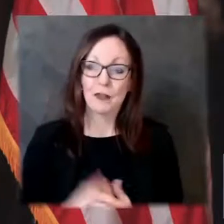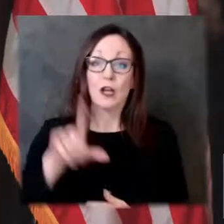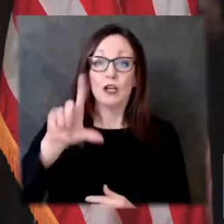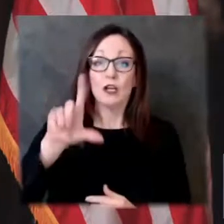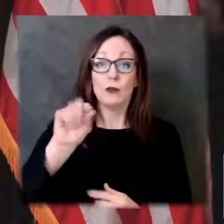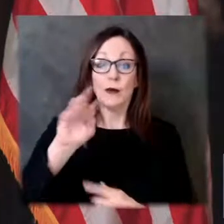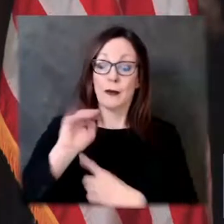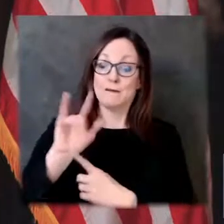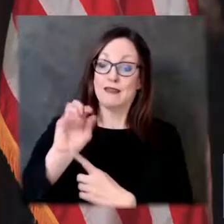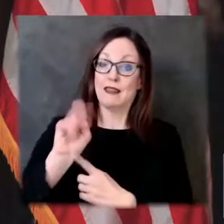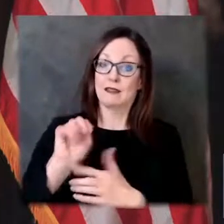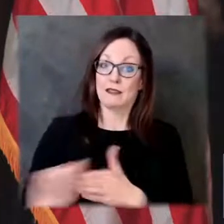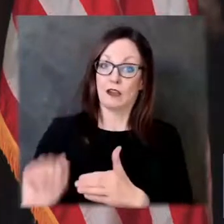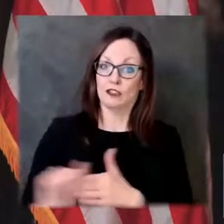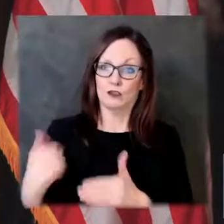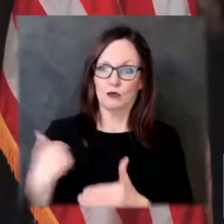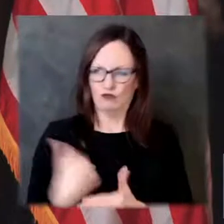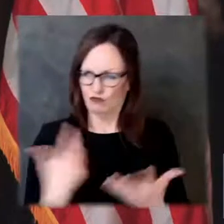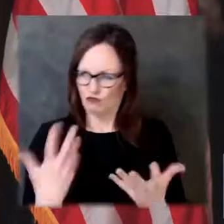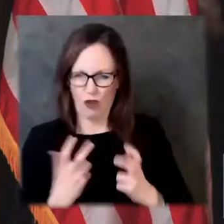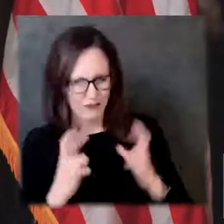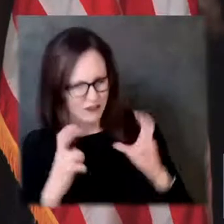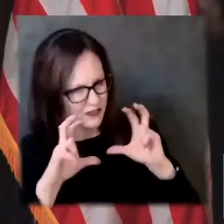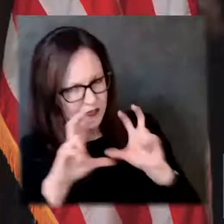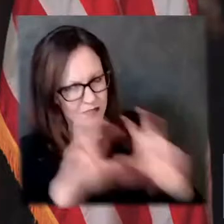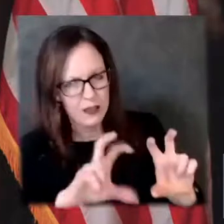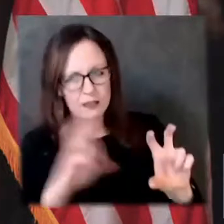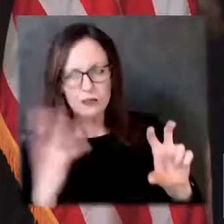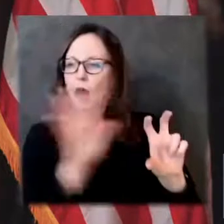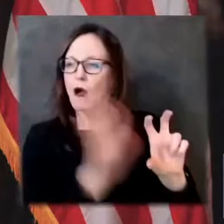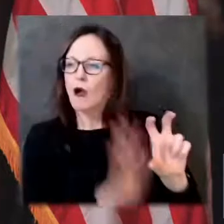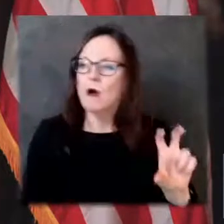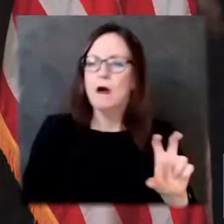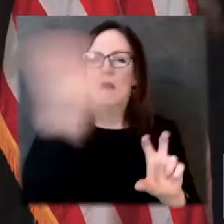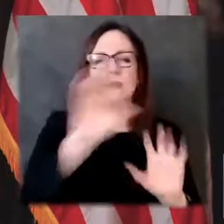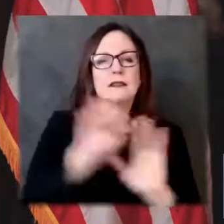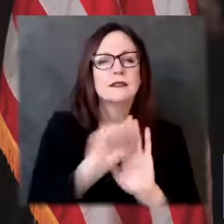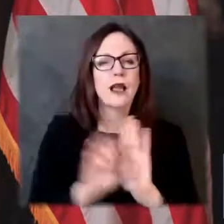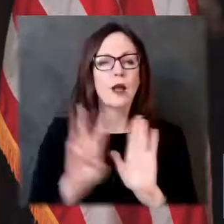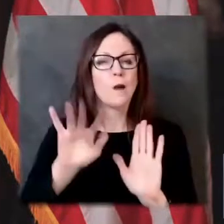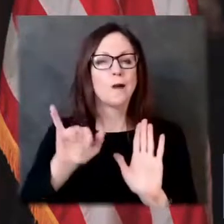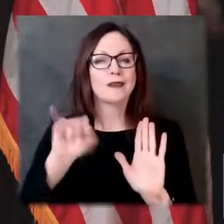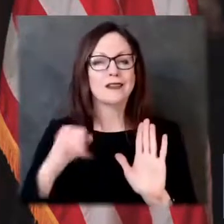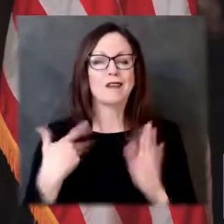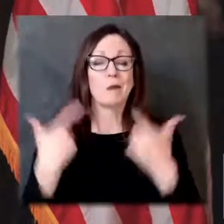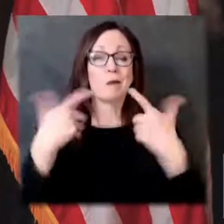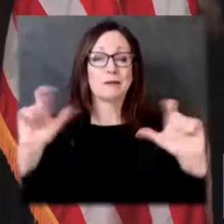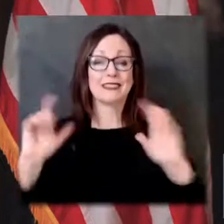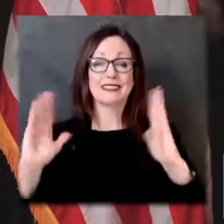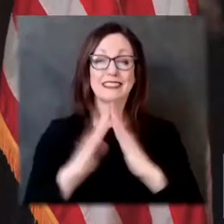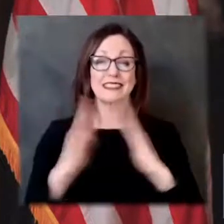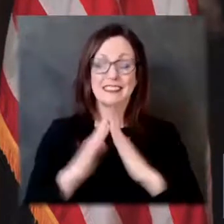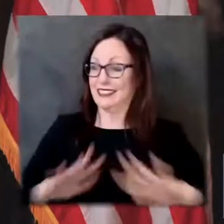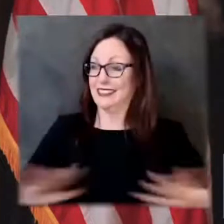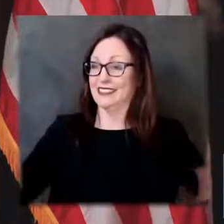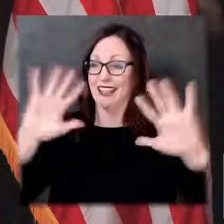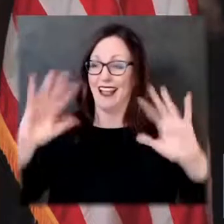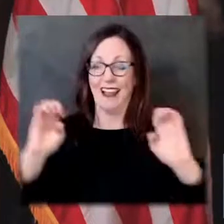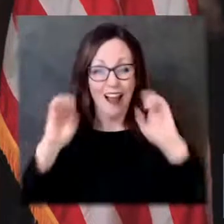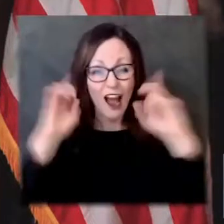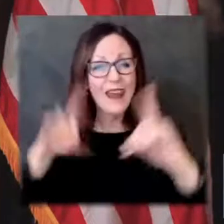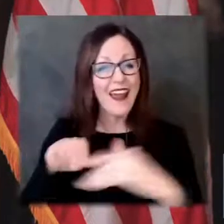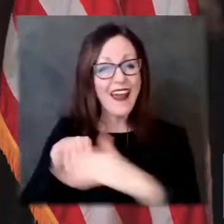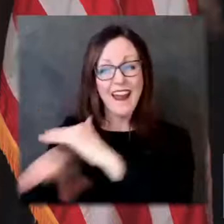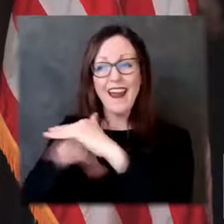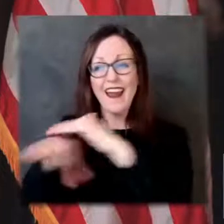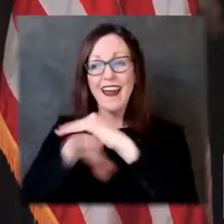with a $20 million investment. The reality is that our public schools from Kickapoo to Cashin have been doing much more